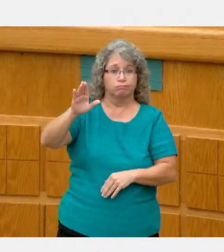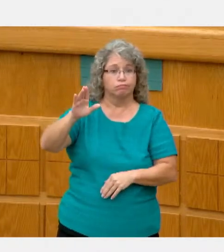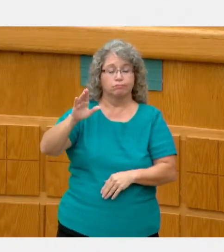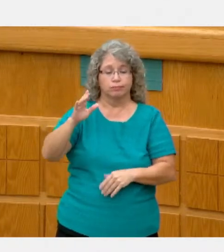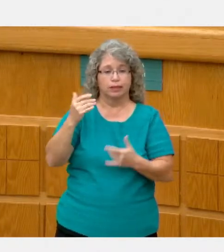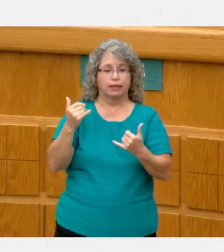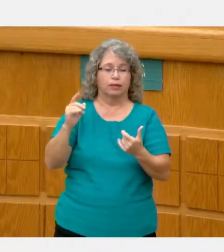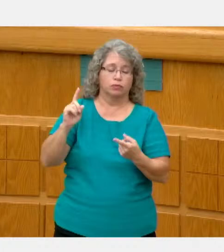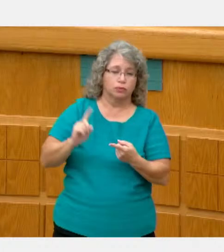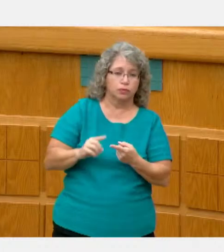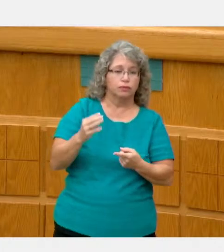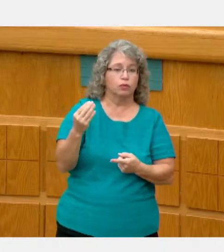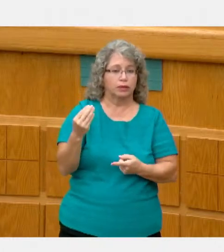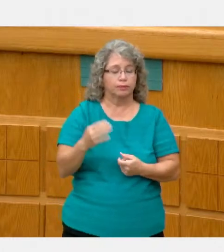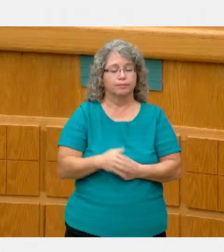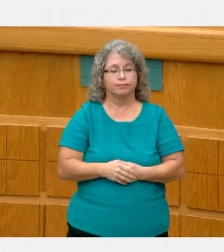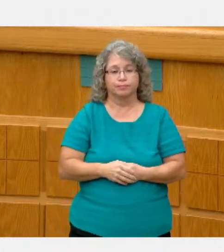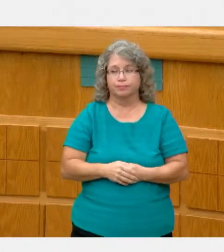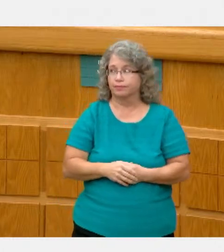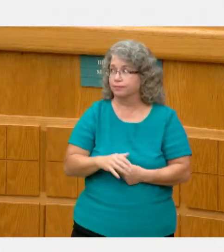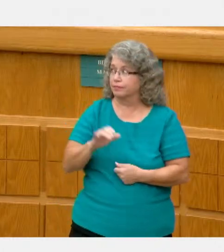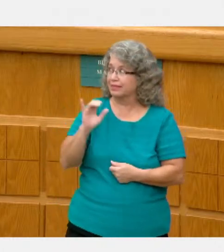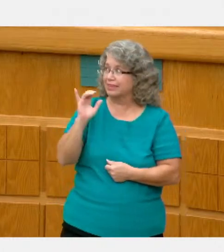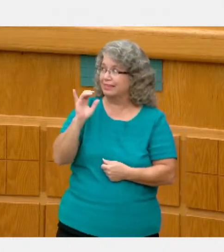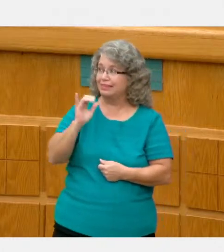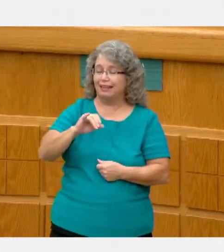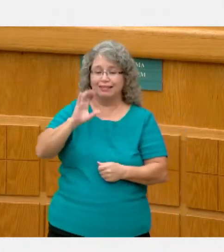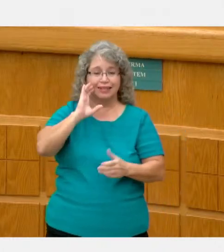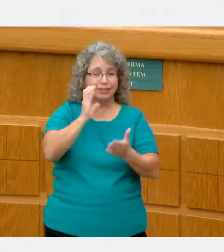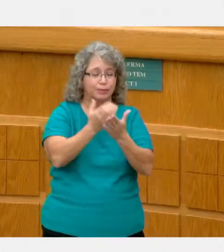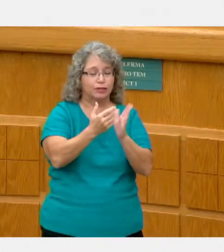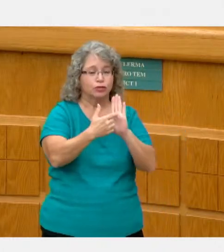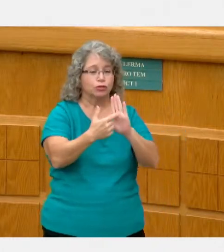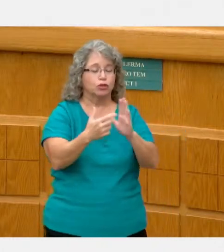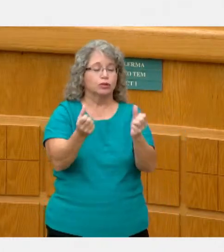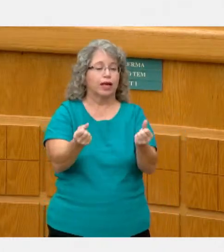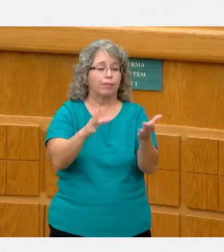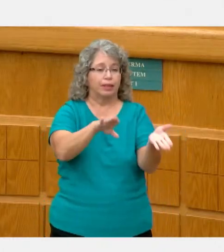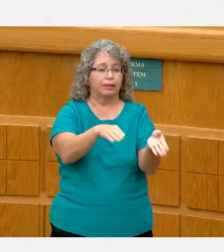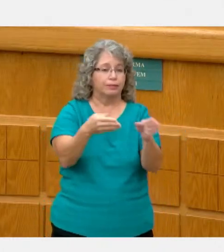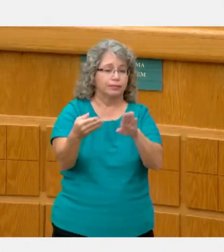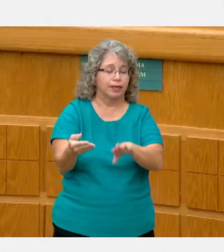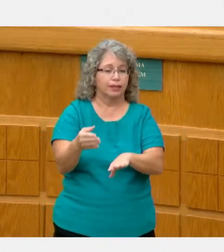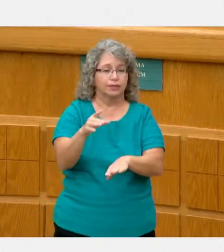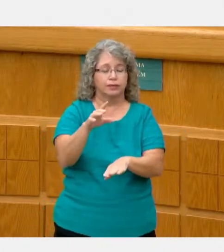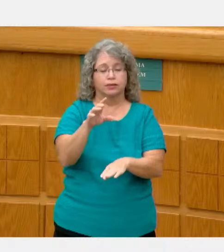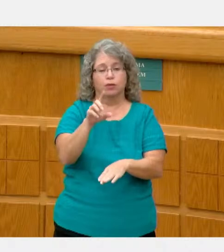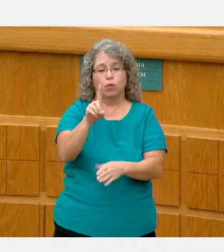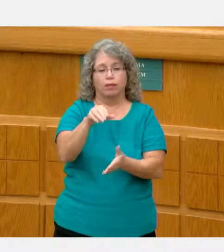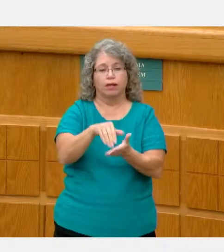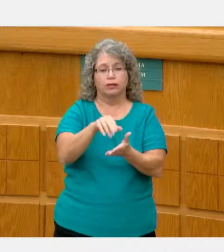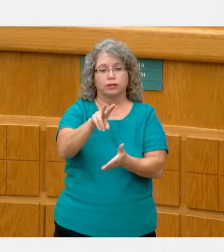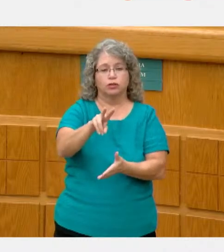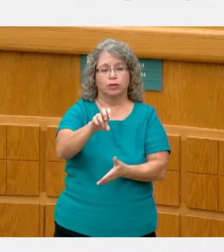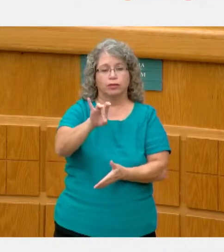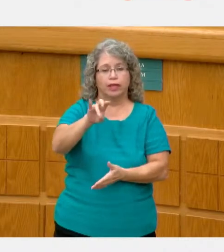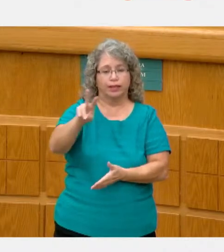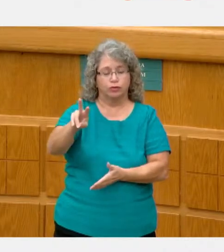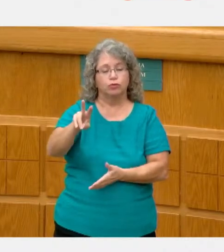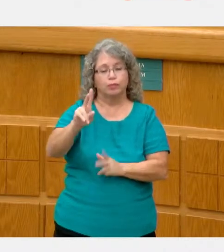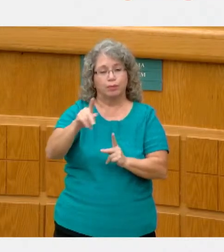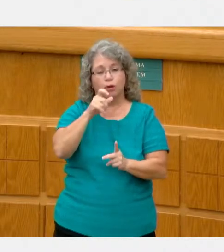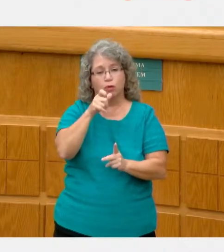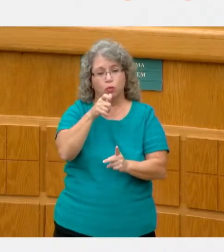Next. This is just a slide noting the amount of deaths. 1,282 of our community members have succumbed to the